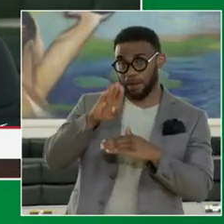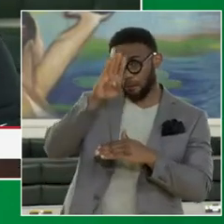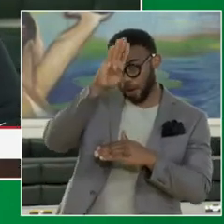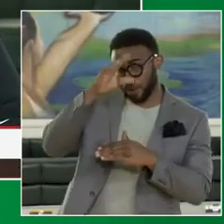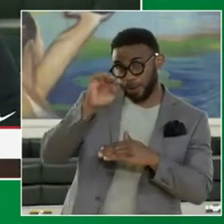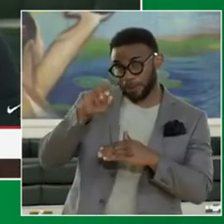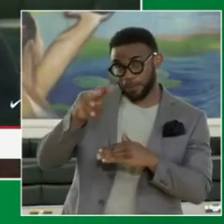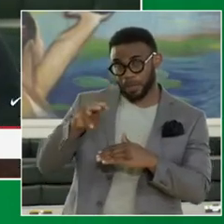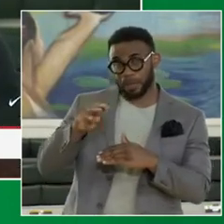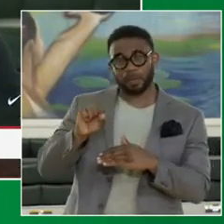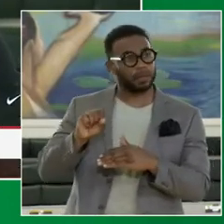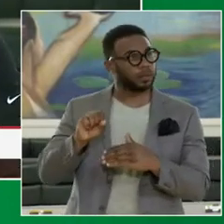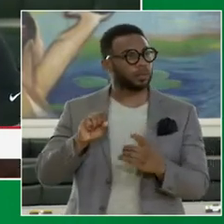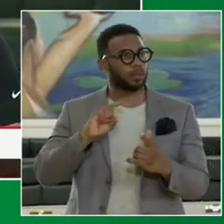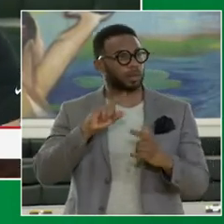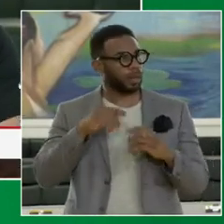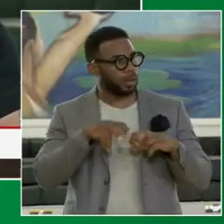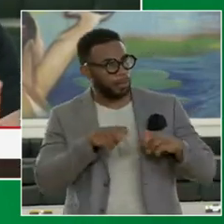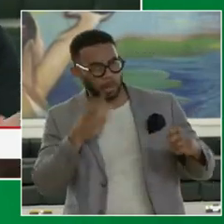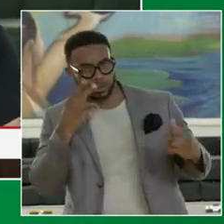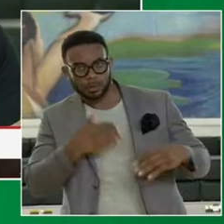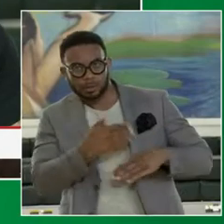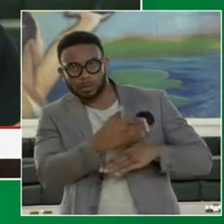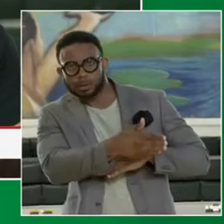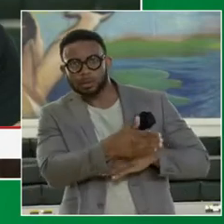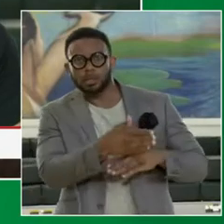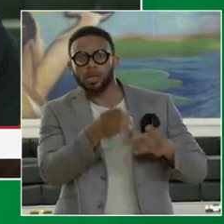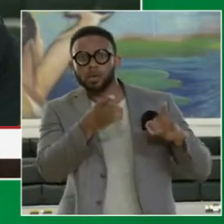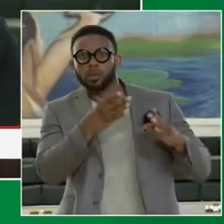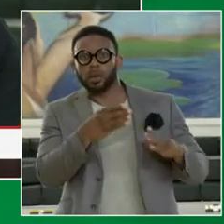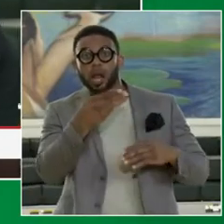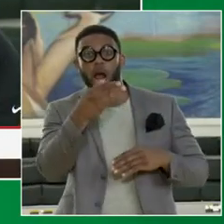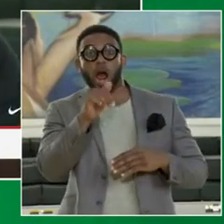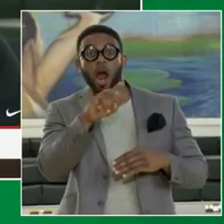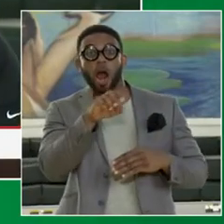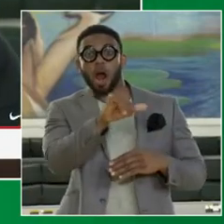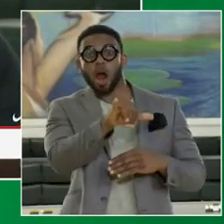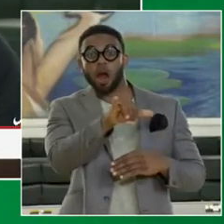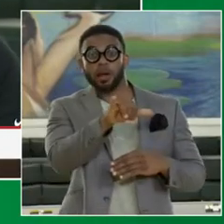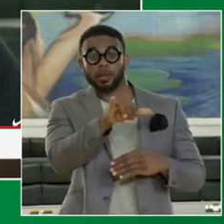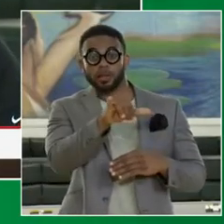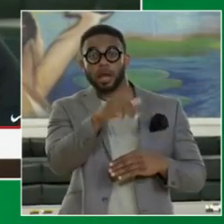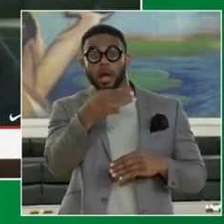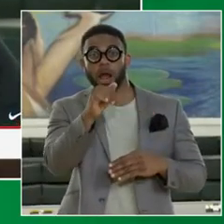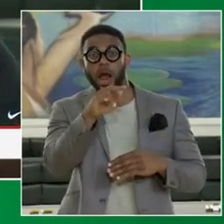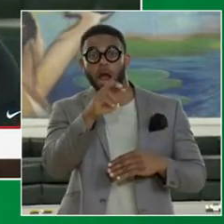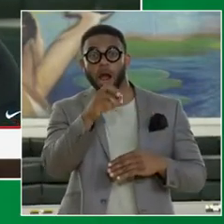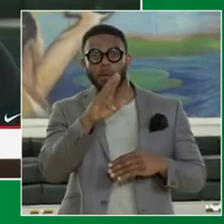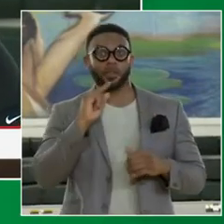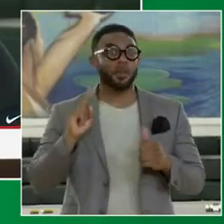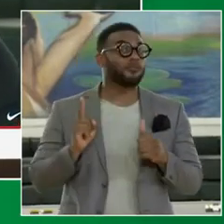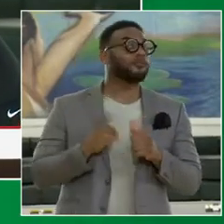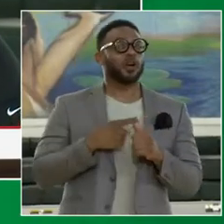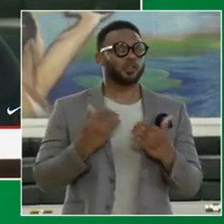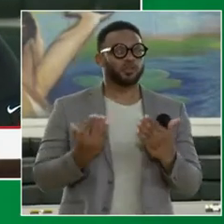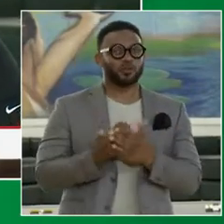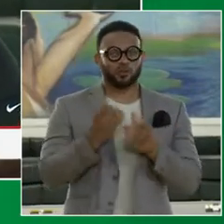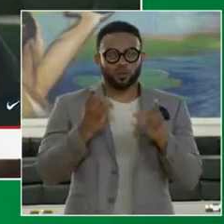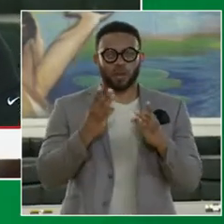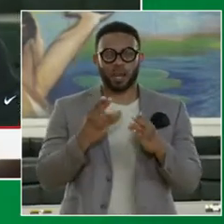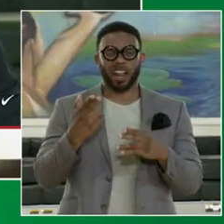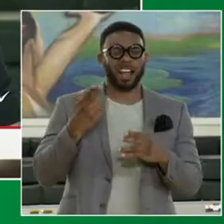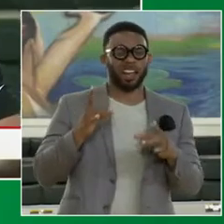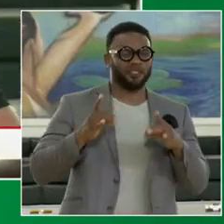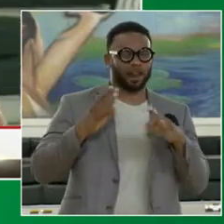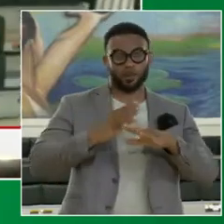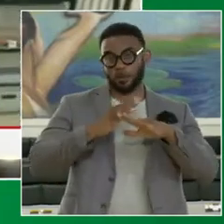today, and we have here with us on the panel today, Director Harley Harper, who is our first in the city Gun